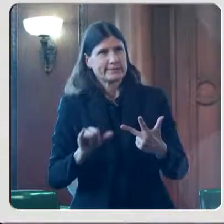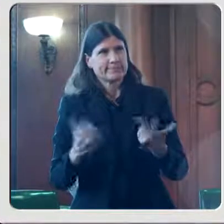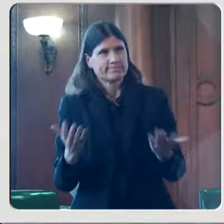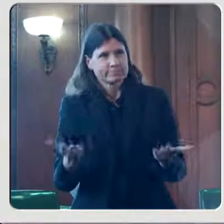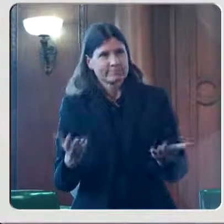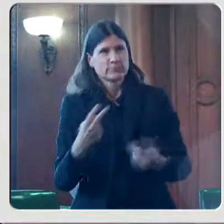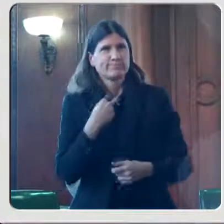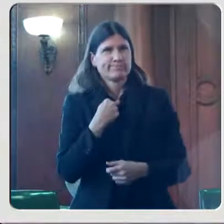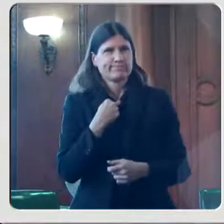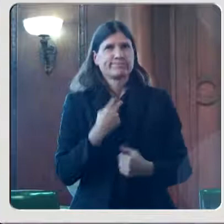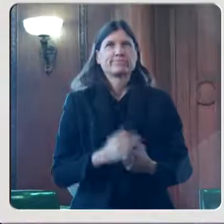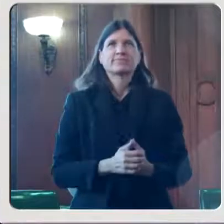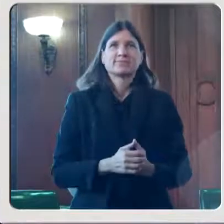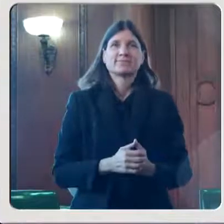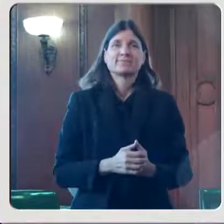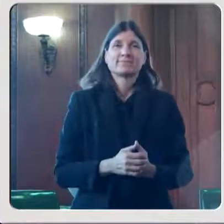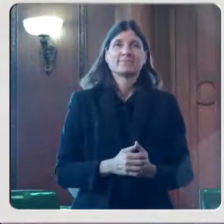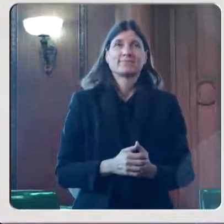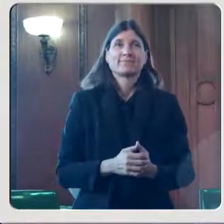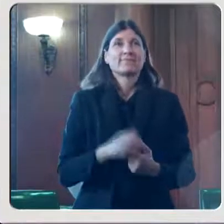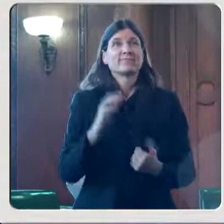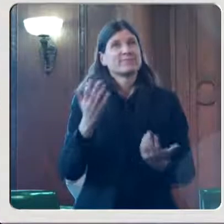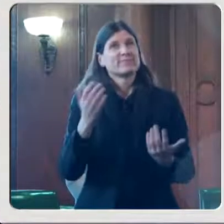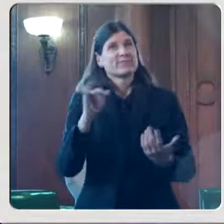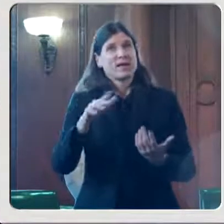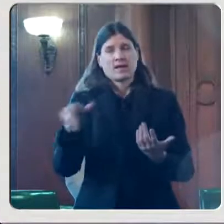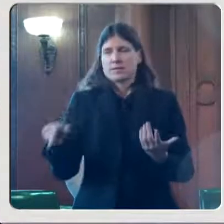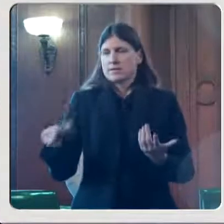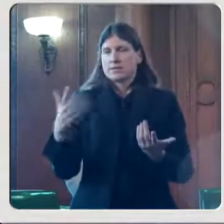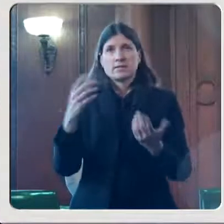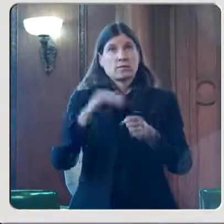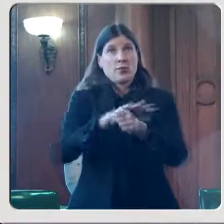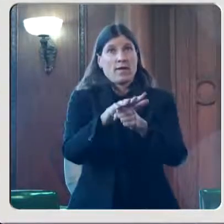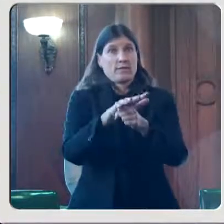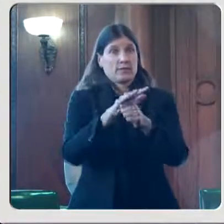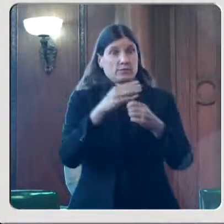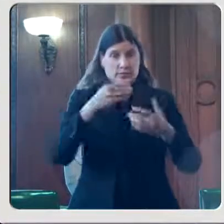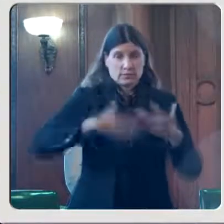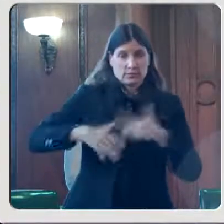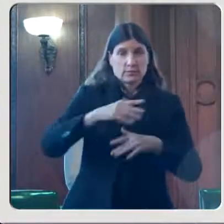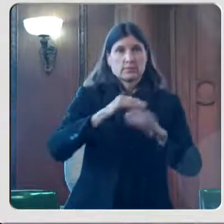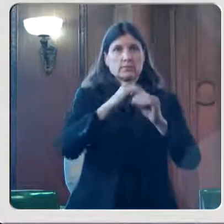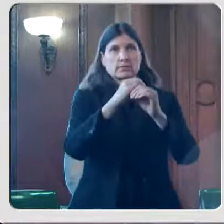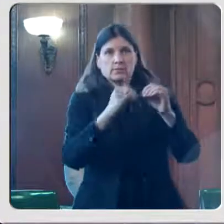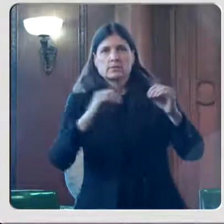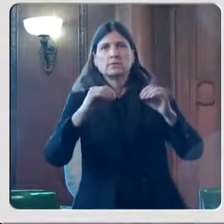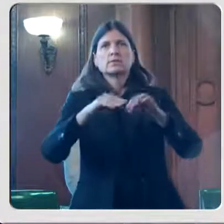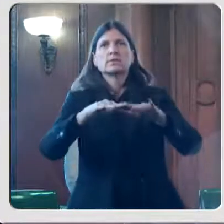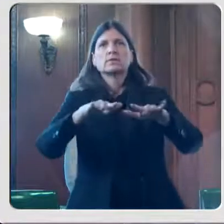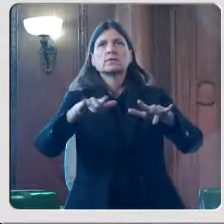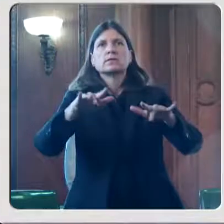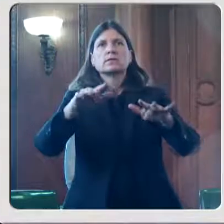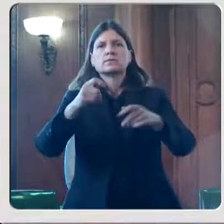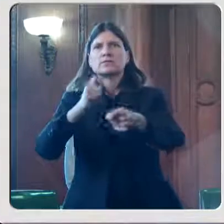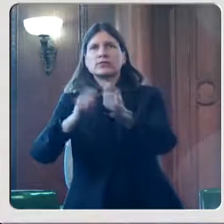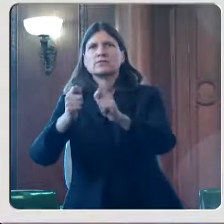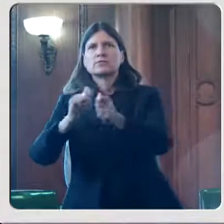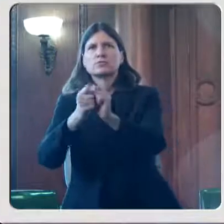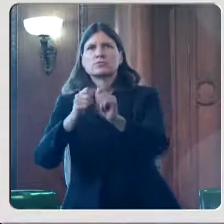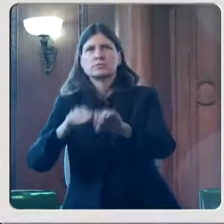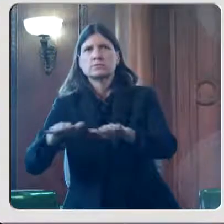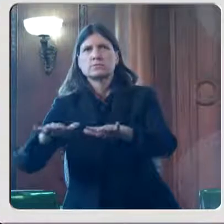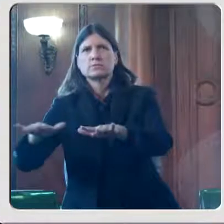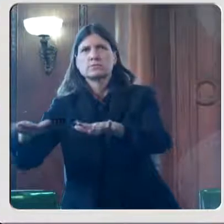are. It's not nearly as good, COVID is not, at rapidly changing or